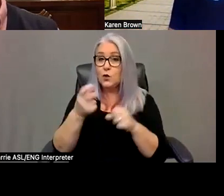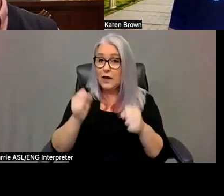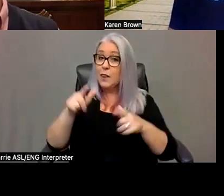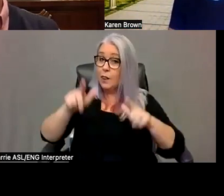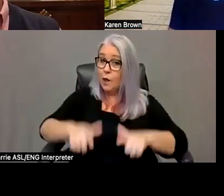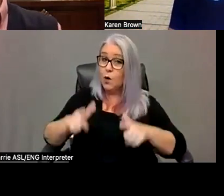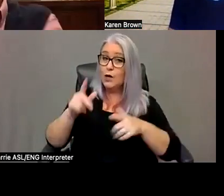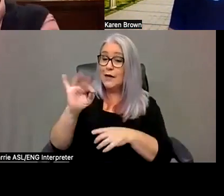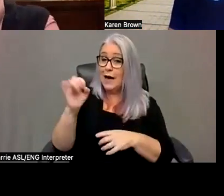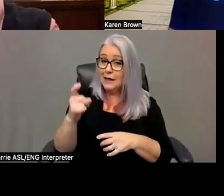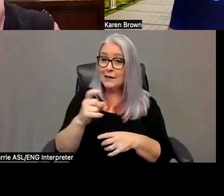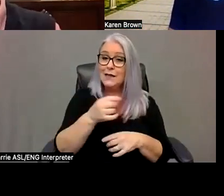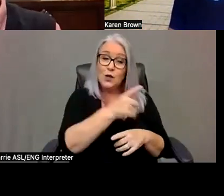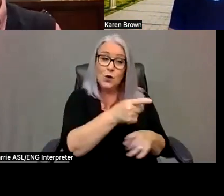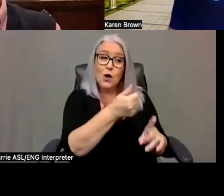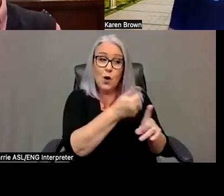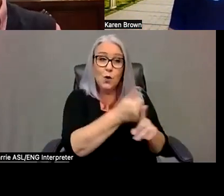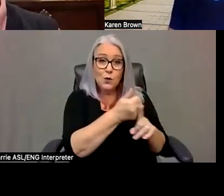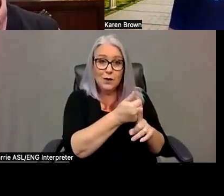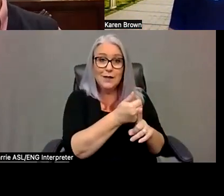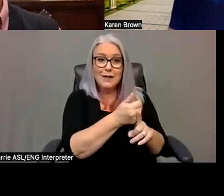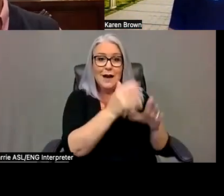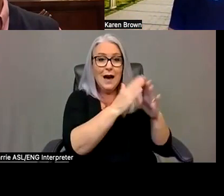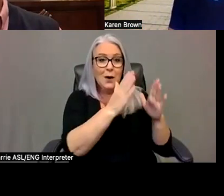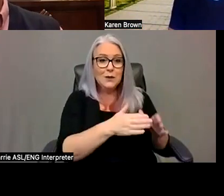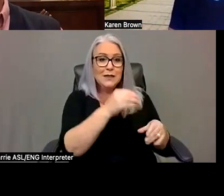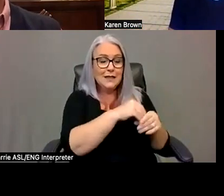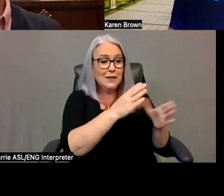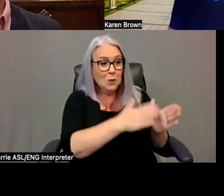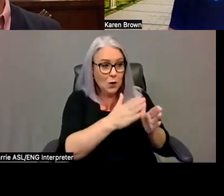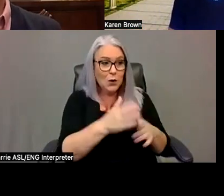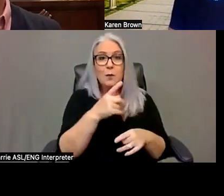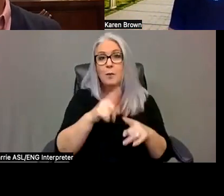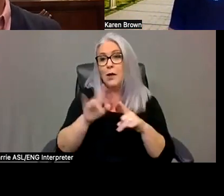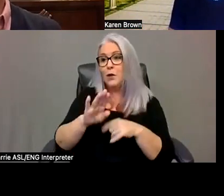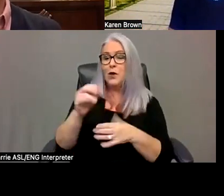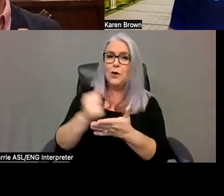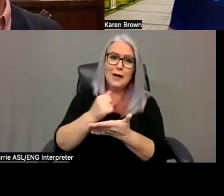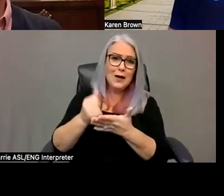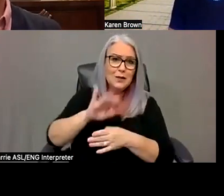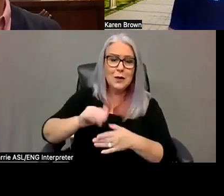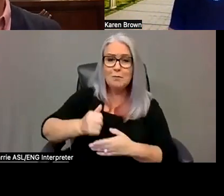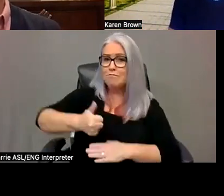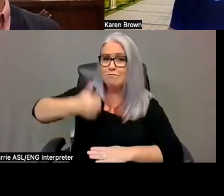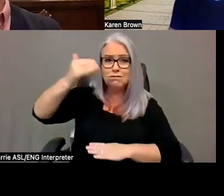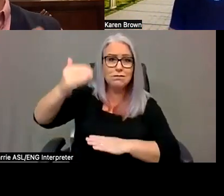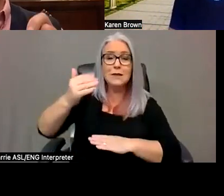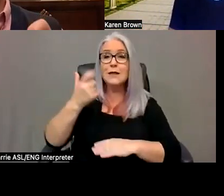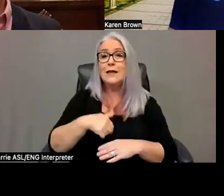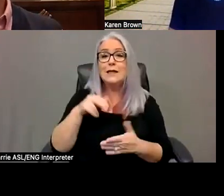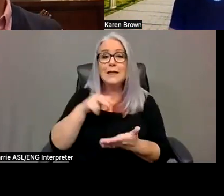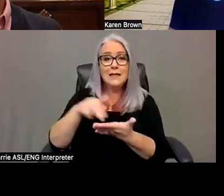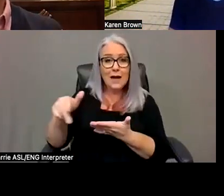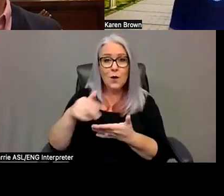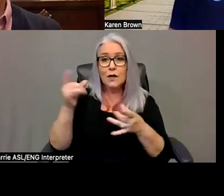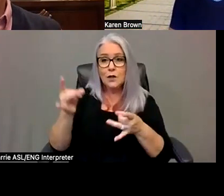own house in order, but your credit cards are maxed out. It doesn't work that way. The sidewalks on Main Street are in horrible condition. The